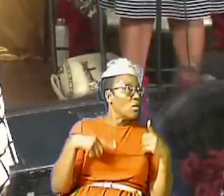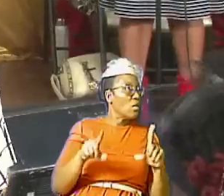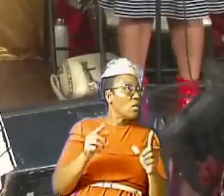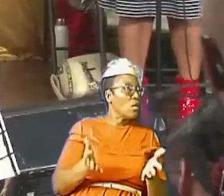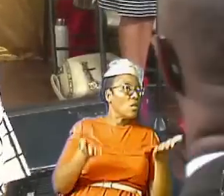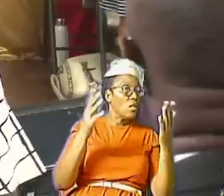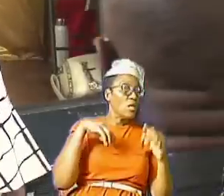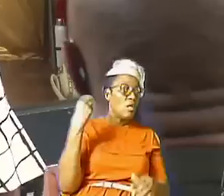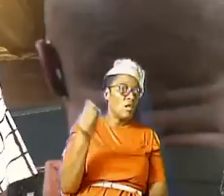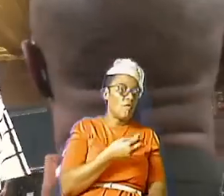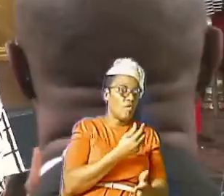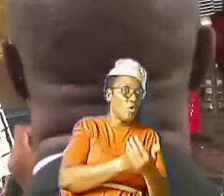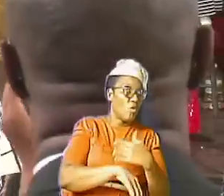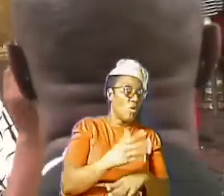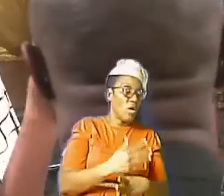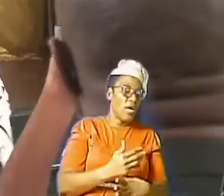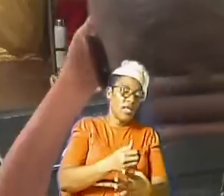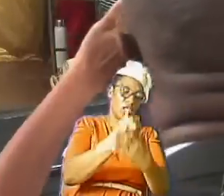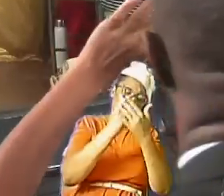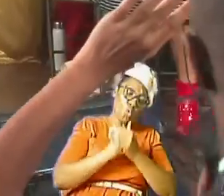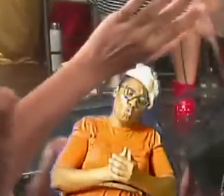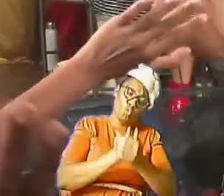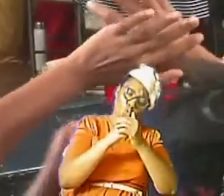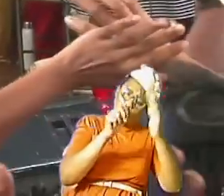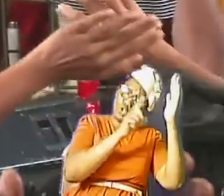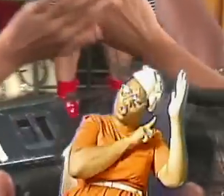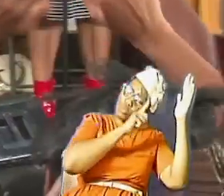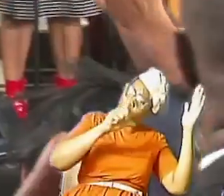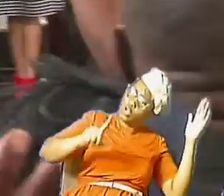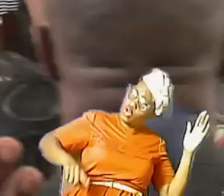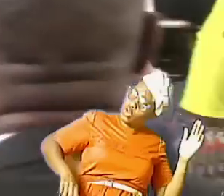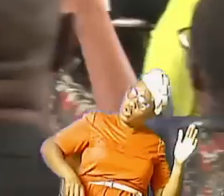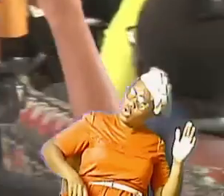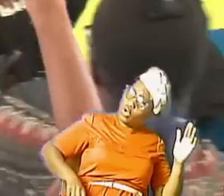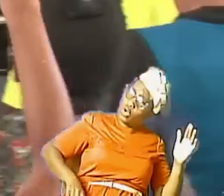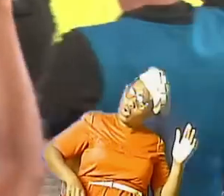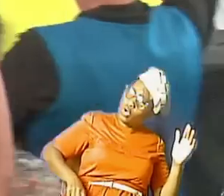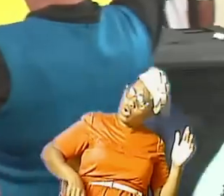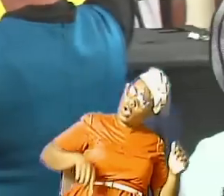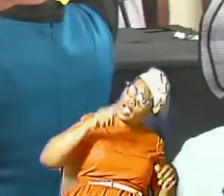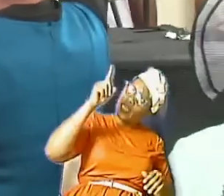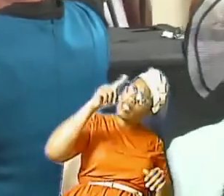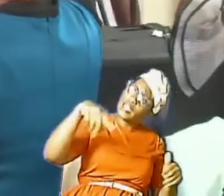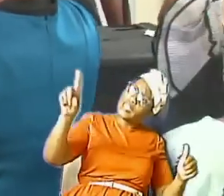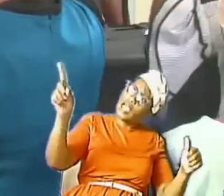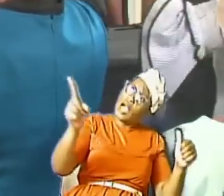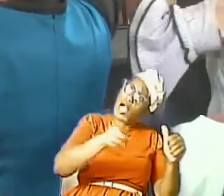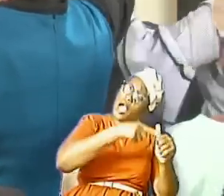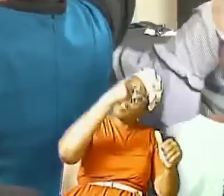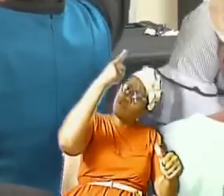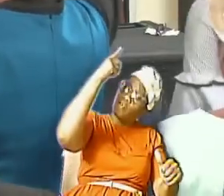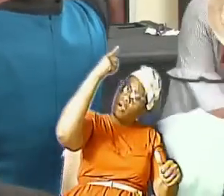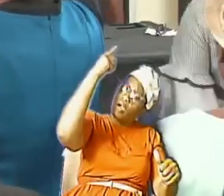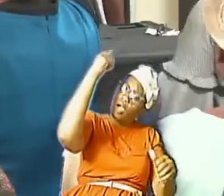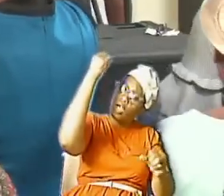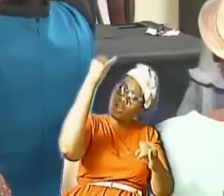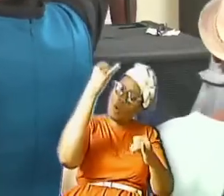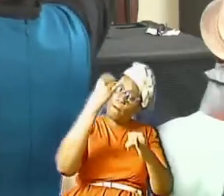Hallelujah. Let's lift our hands. Worship the Lord. Hallelujah. You are Alpha. He's